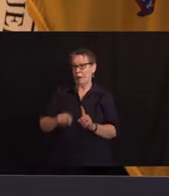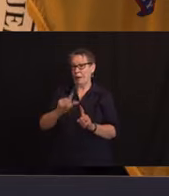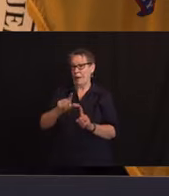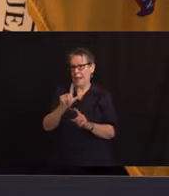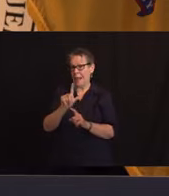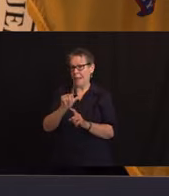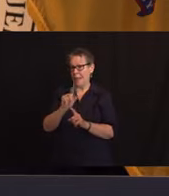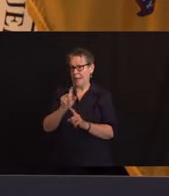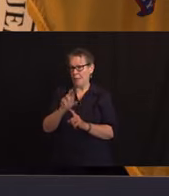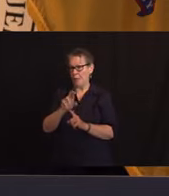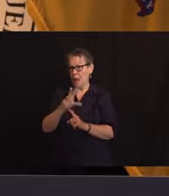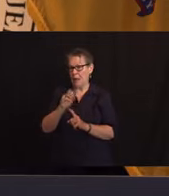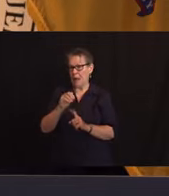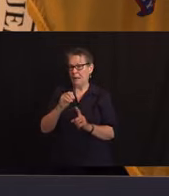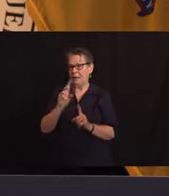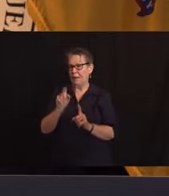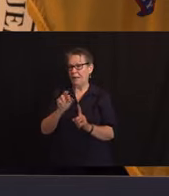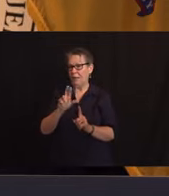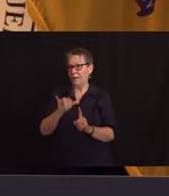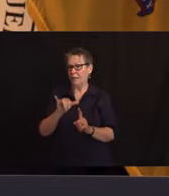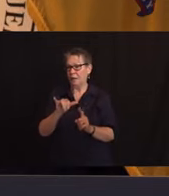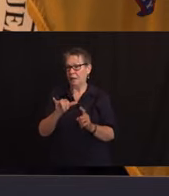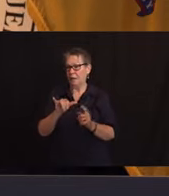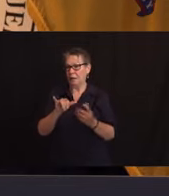You can breathe now.